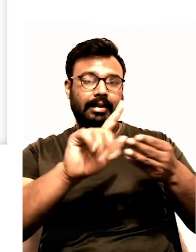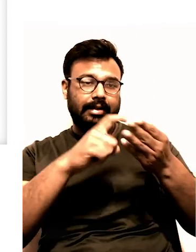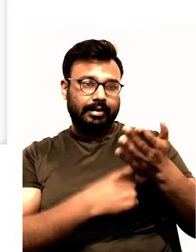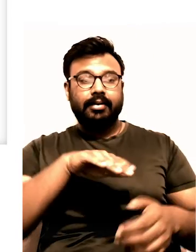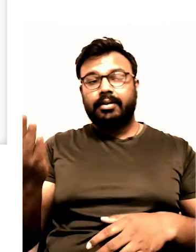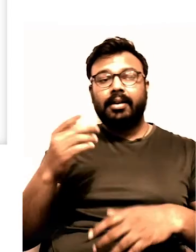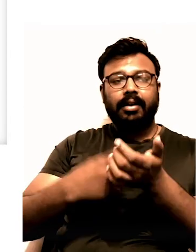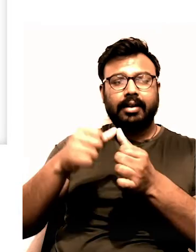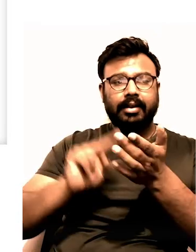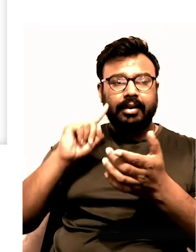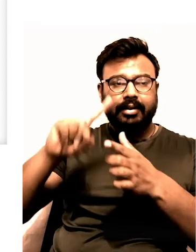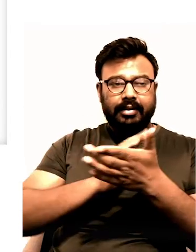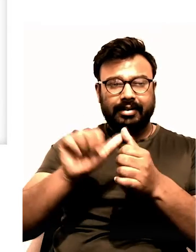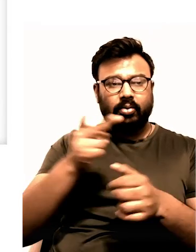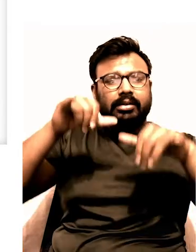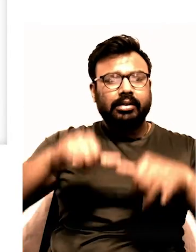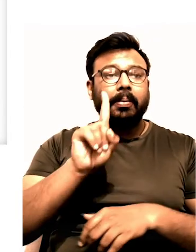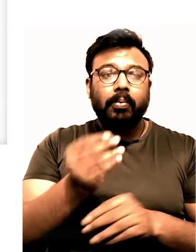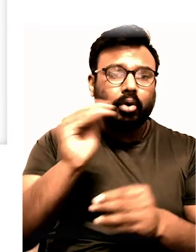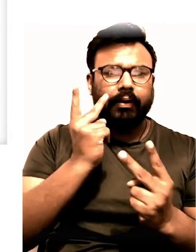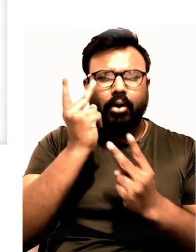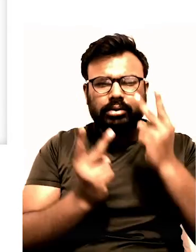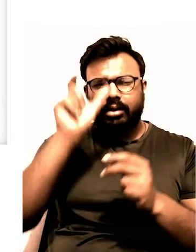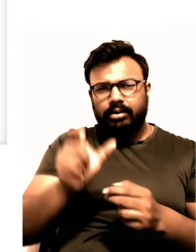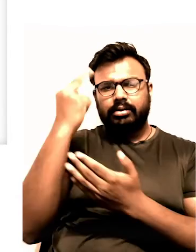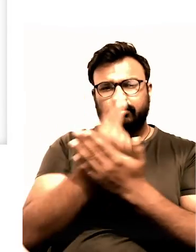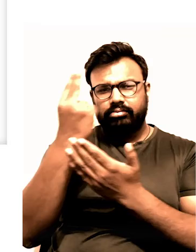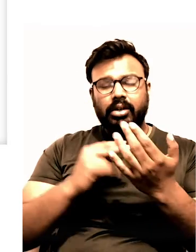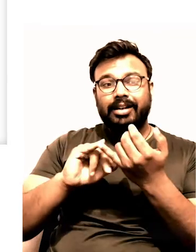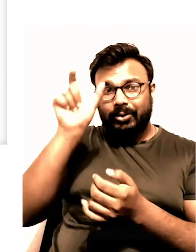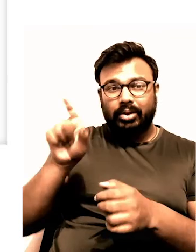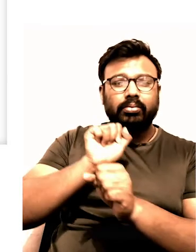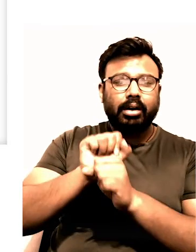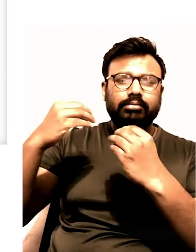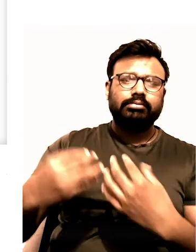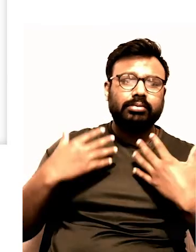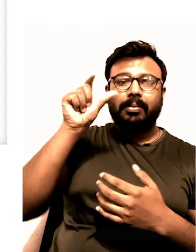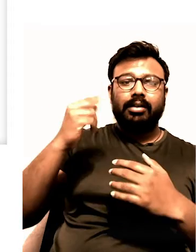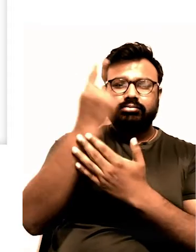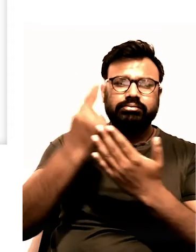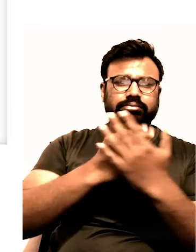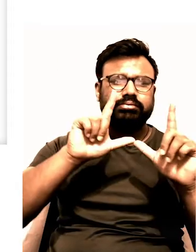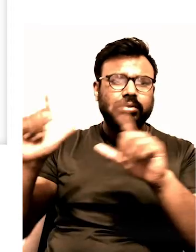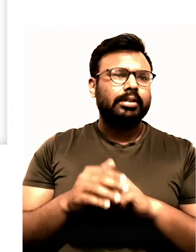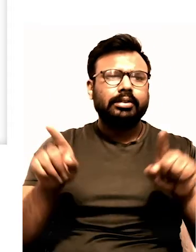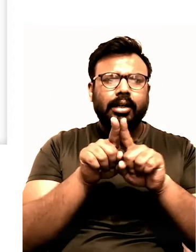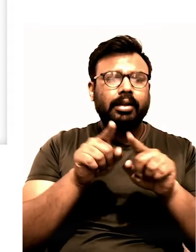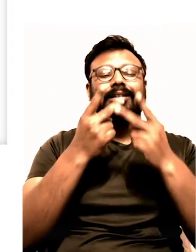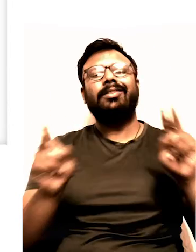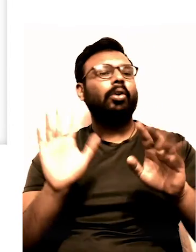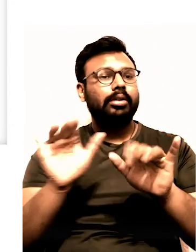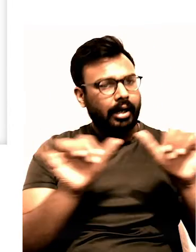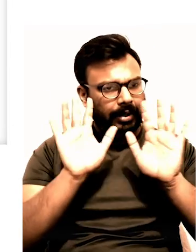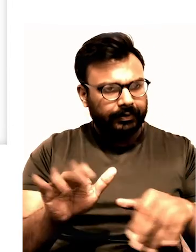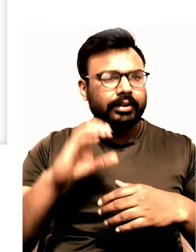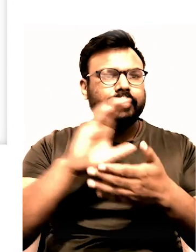society that Heer and Ranjha inhabit. Moreover, the visual style of Sheikh's work is influenced by miniature